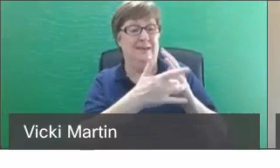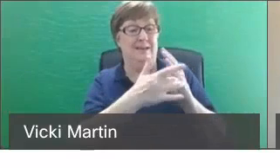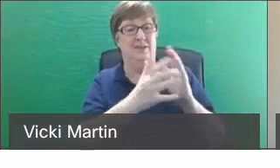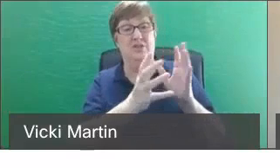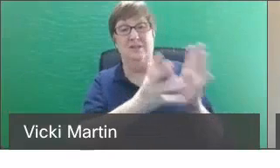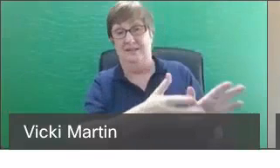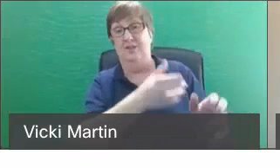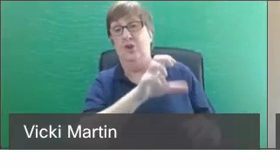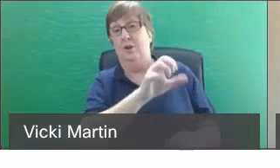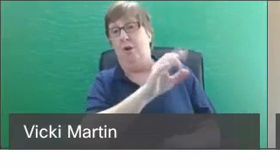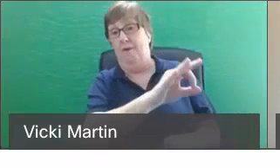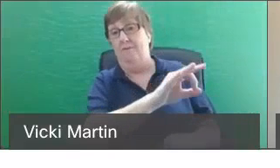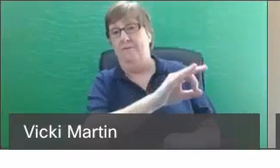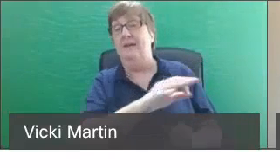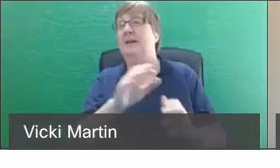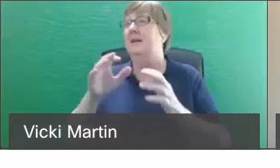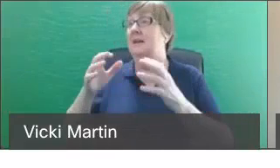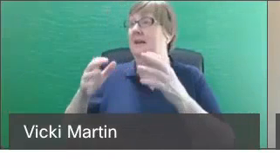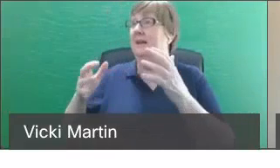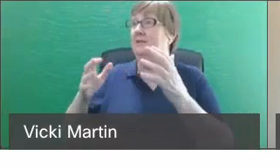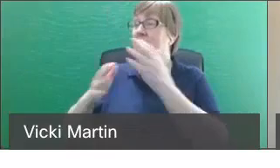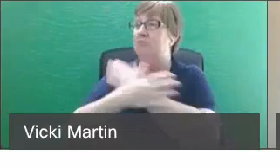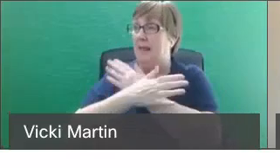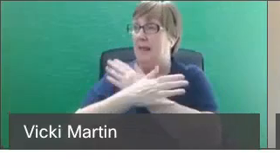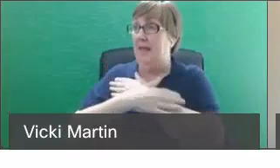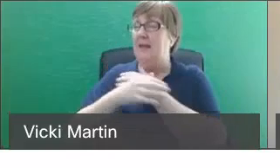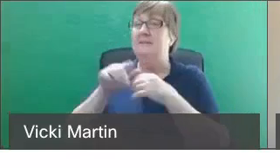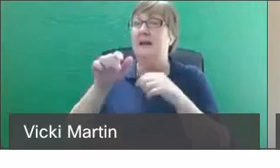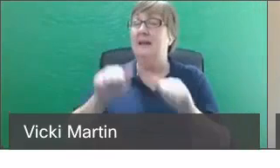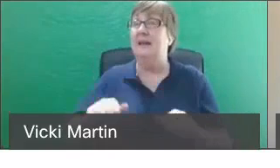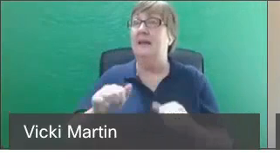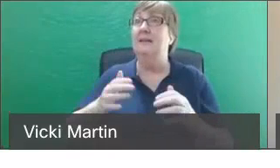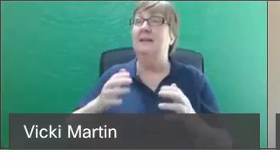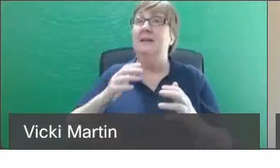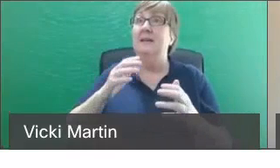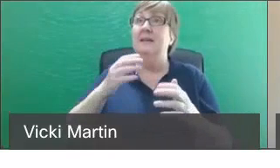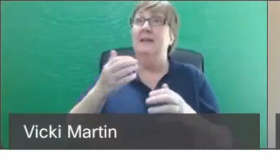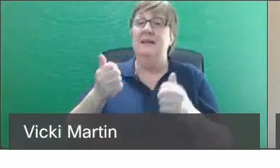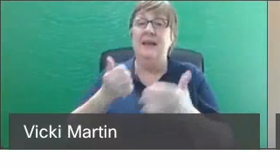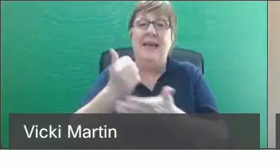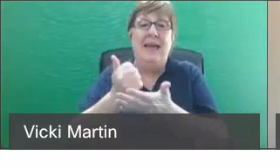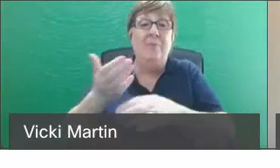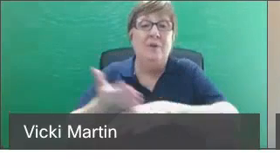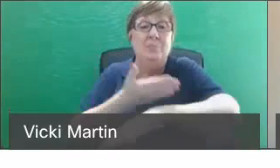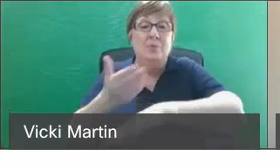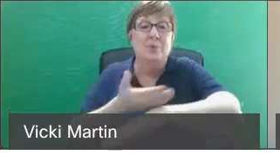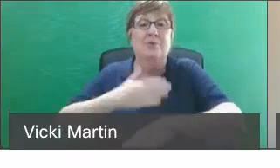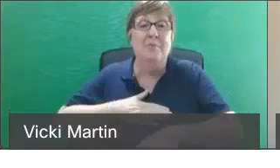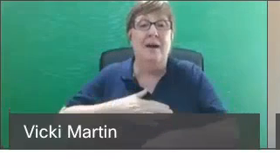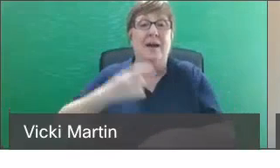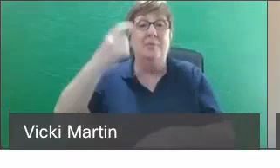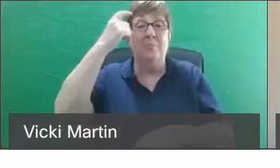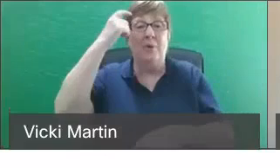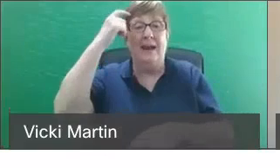and motivation. It encourages productivity and creativity, and is essential to both achieve our highest level